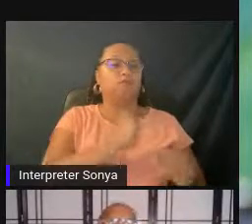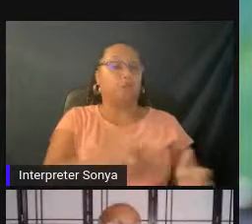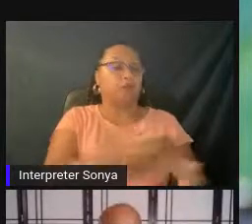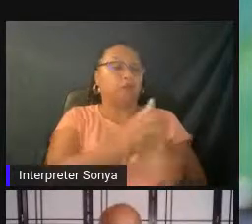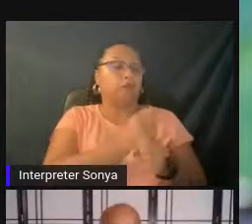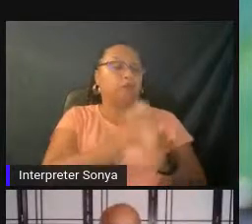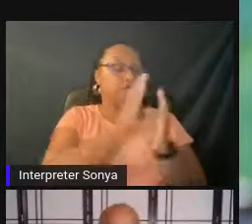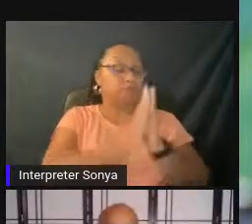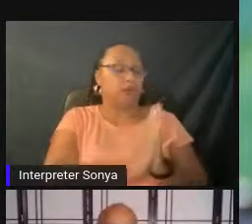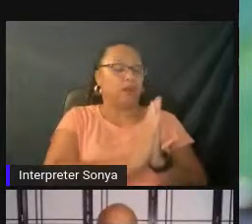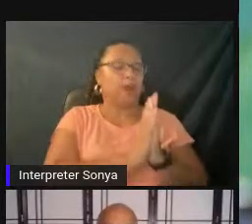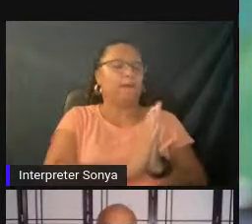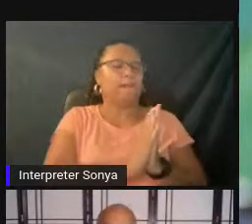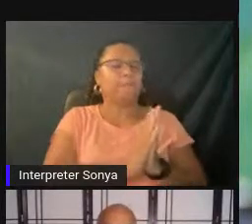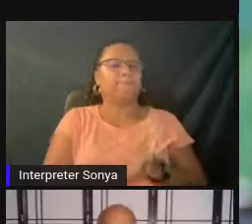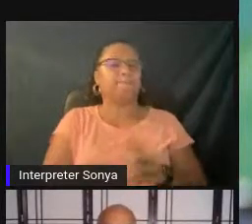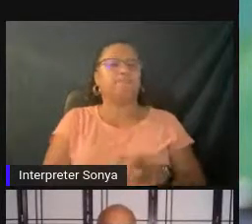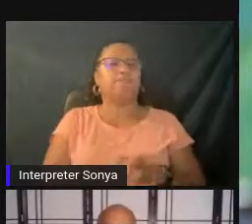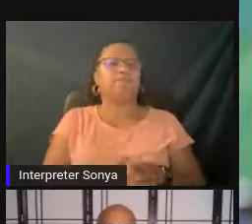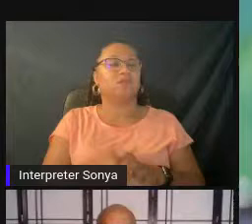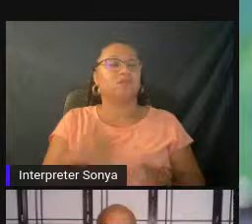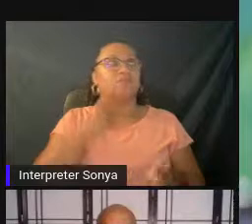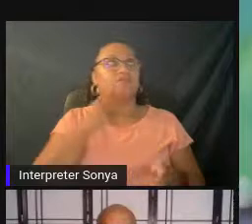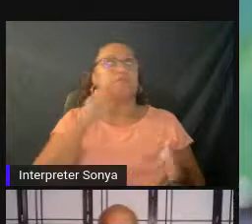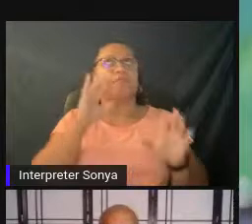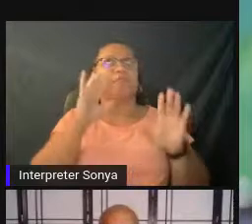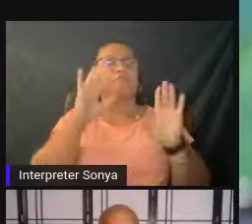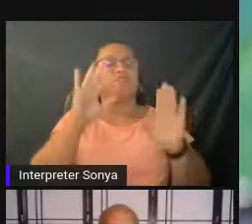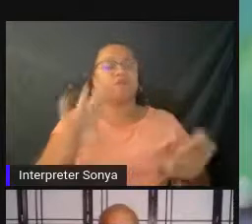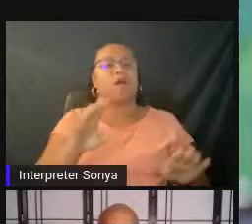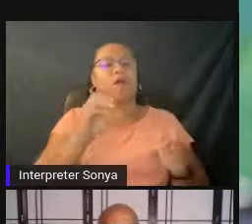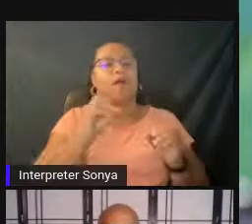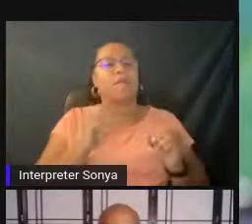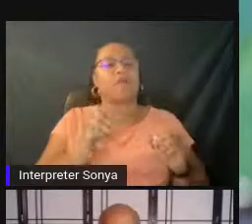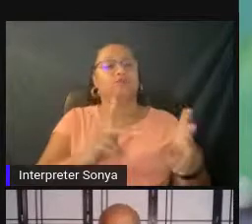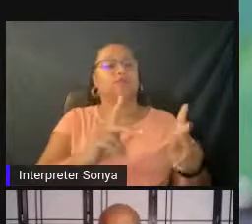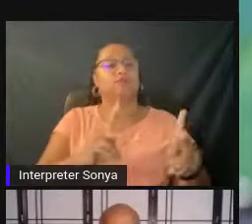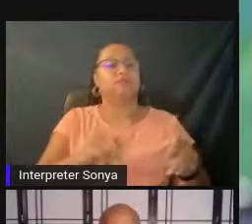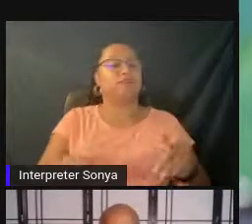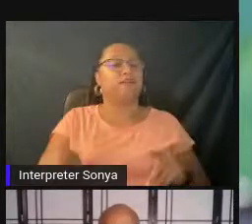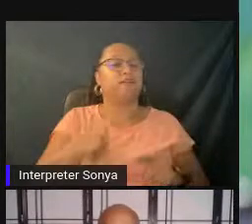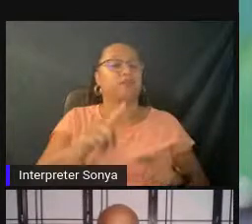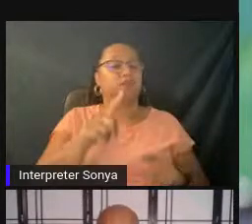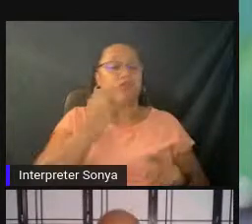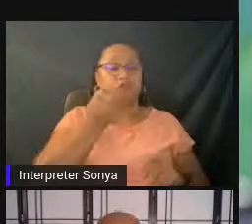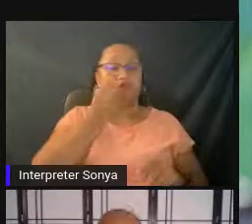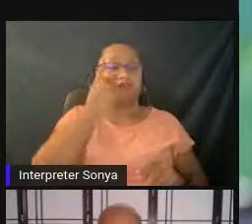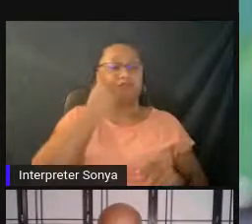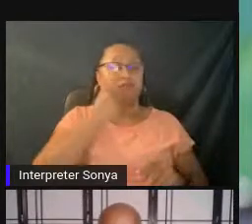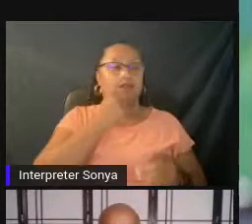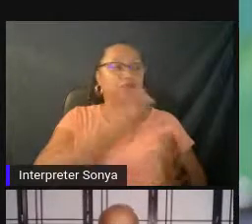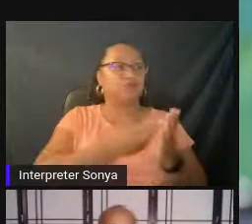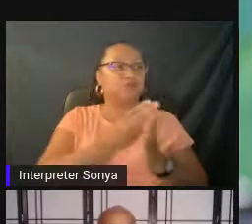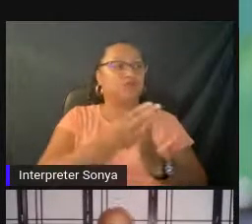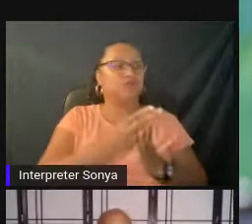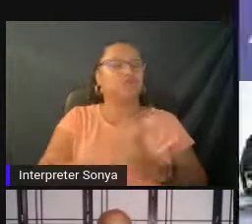and glorious opportunity to know the truth for you. Breathe.